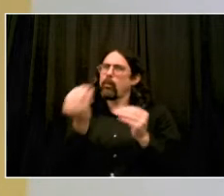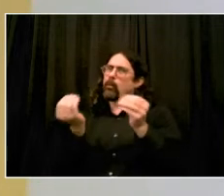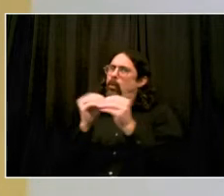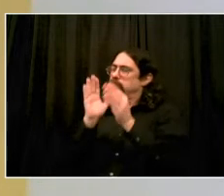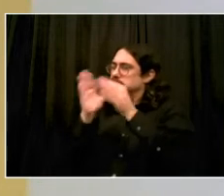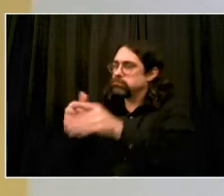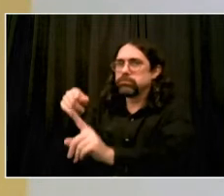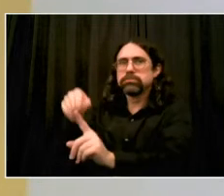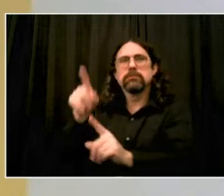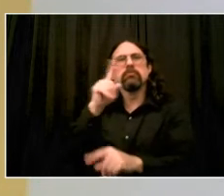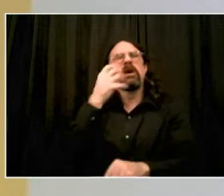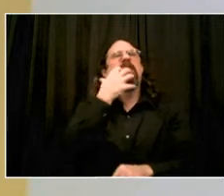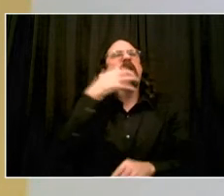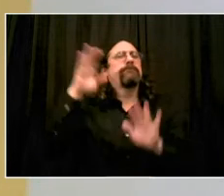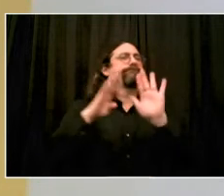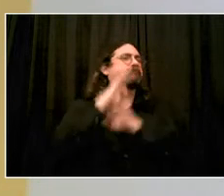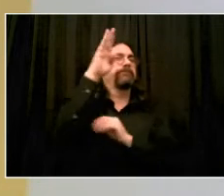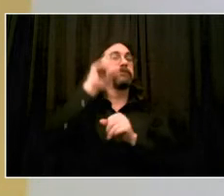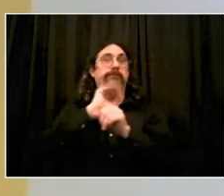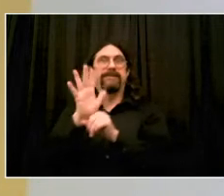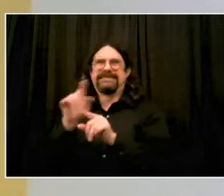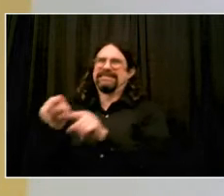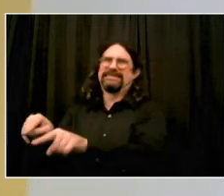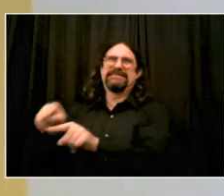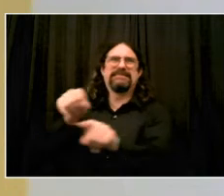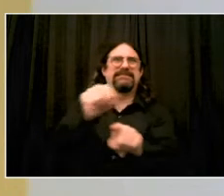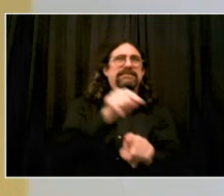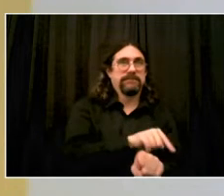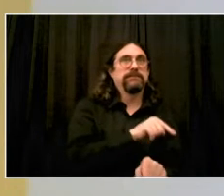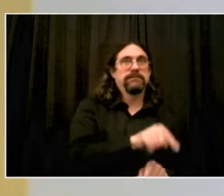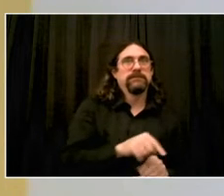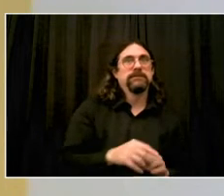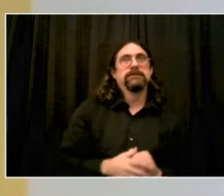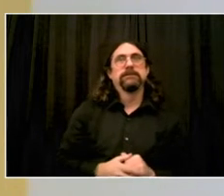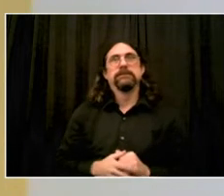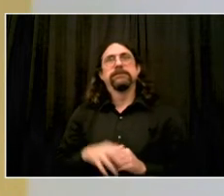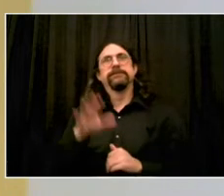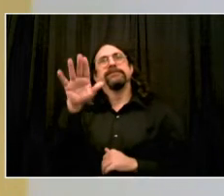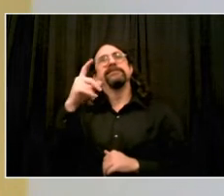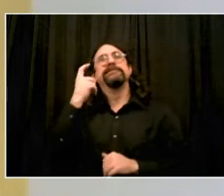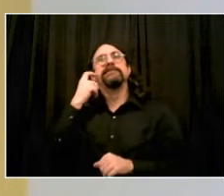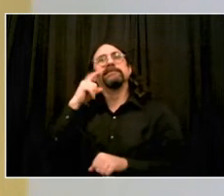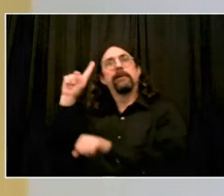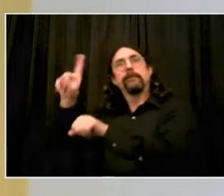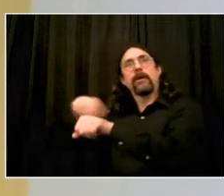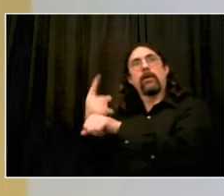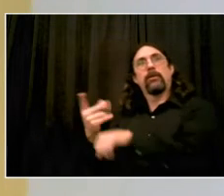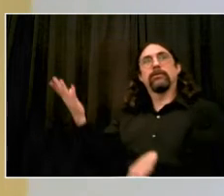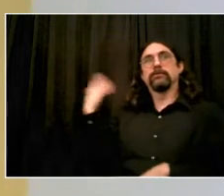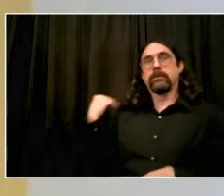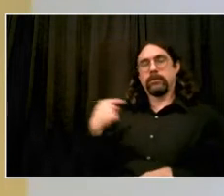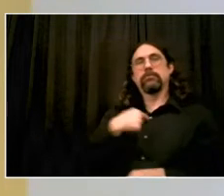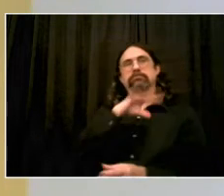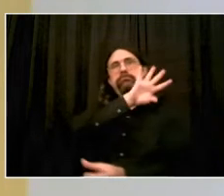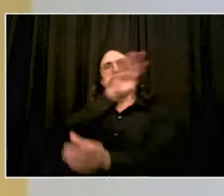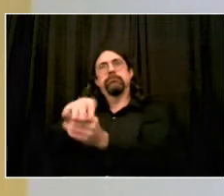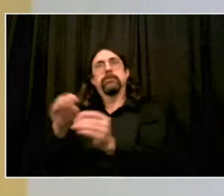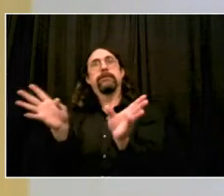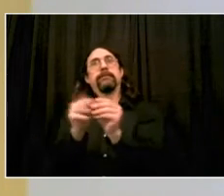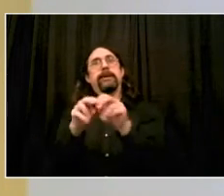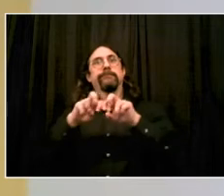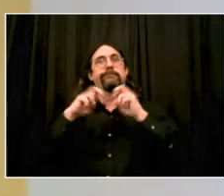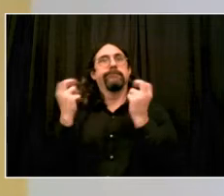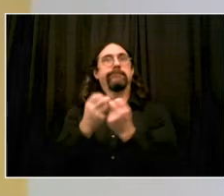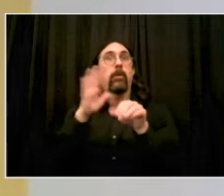with electeds from Brooklyn, talking to them about the importance of being vigilant around our effective prevention measures. So we